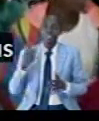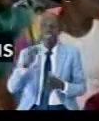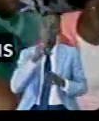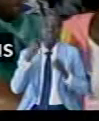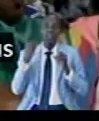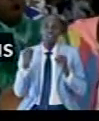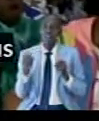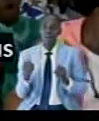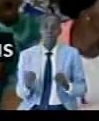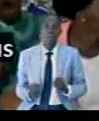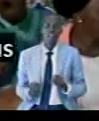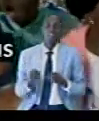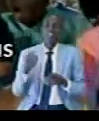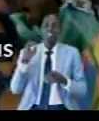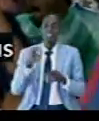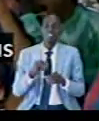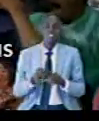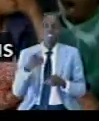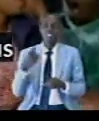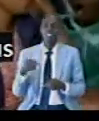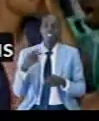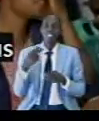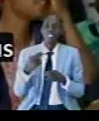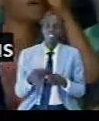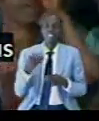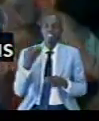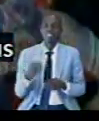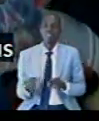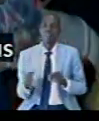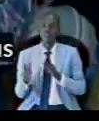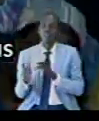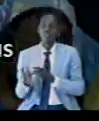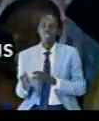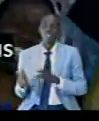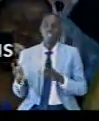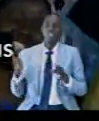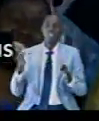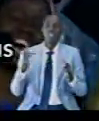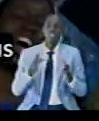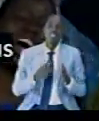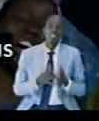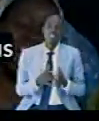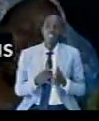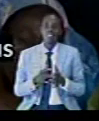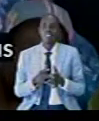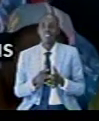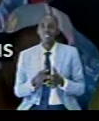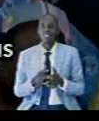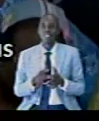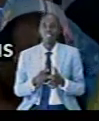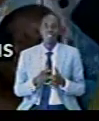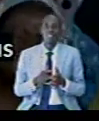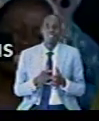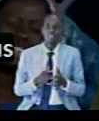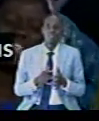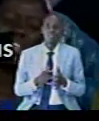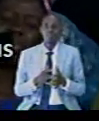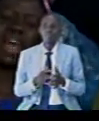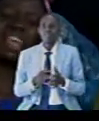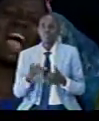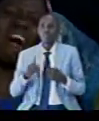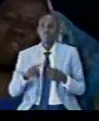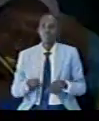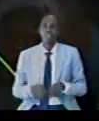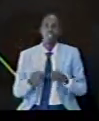is power. Come on. In the name of Jesus. All you have to do is use the name of Jesus to